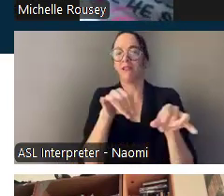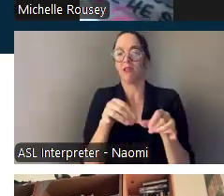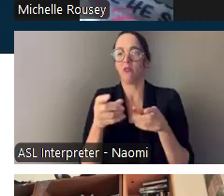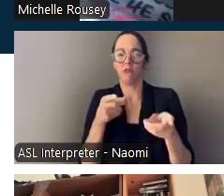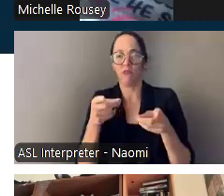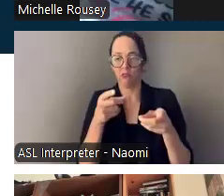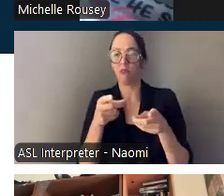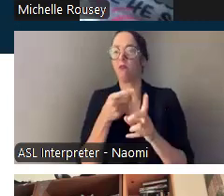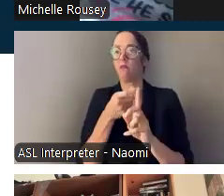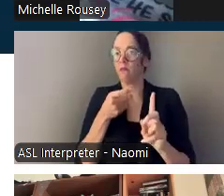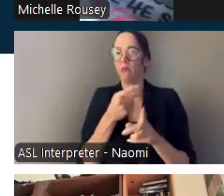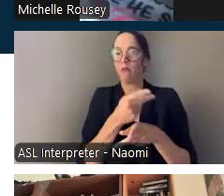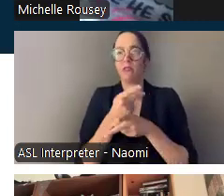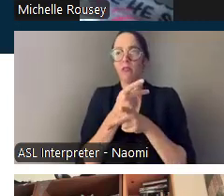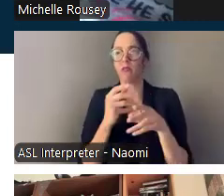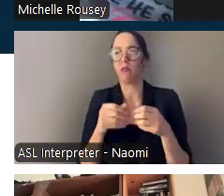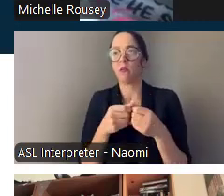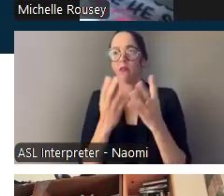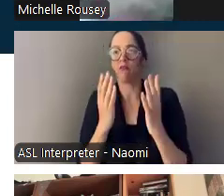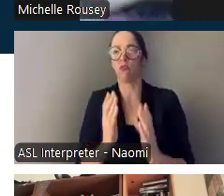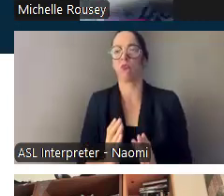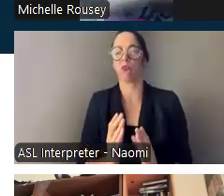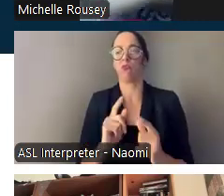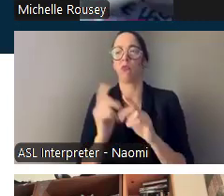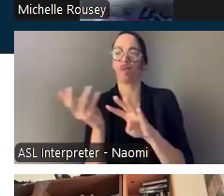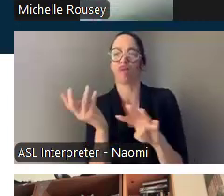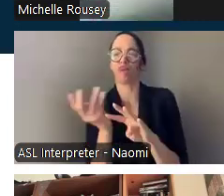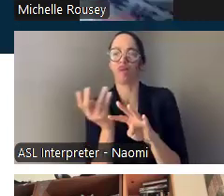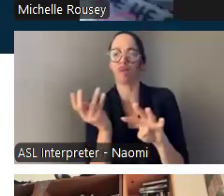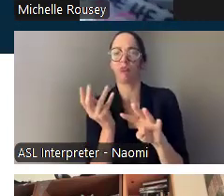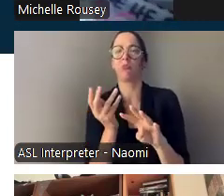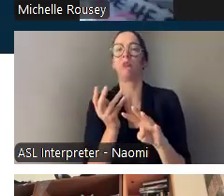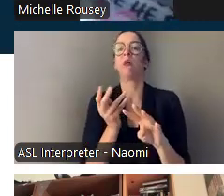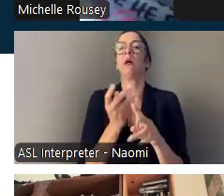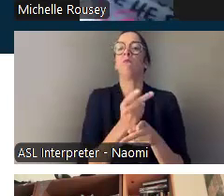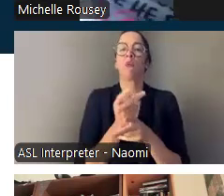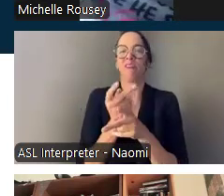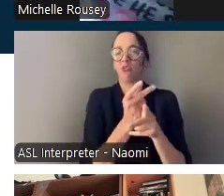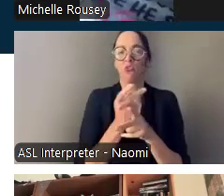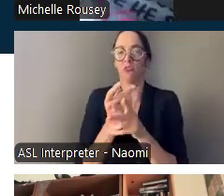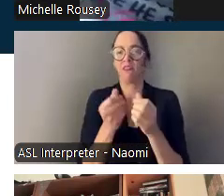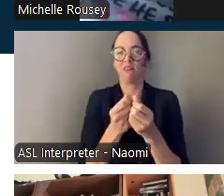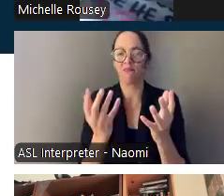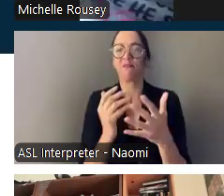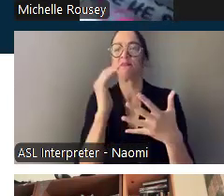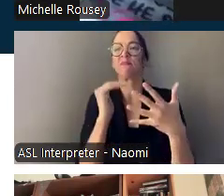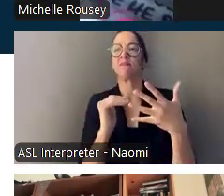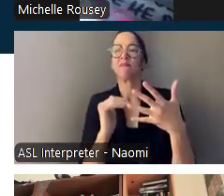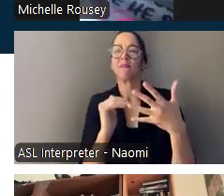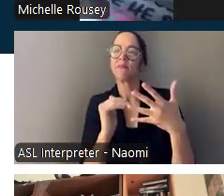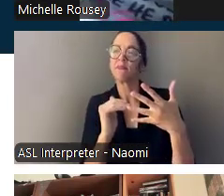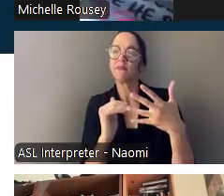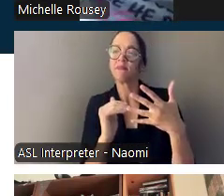there is obvious, I can't even say that word, sorry guys, obvious and convenient options for